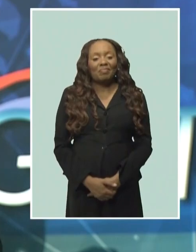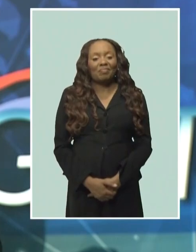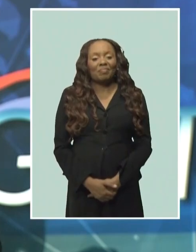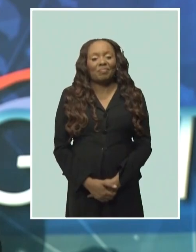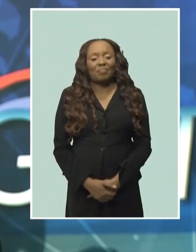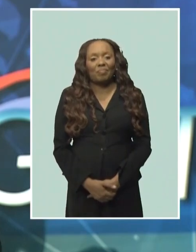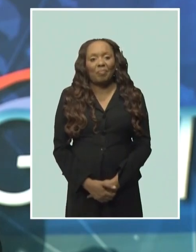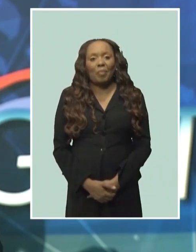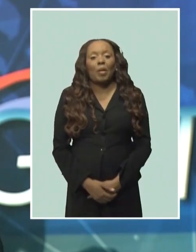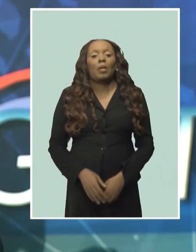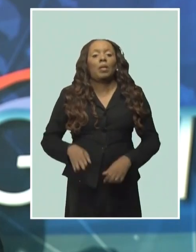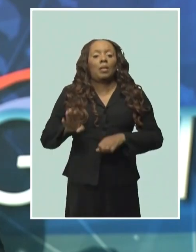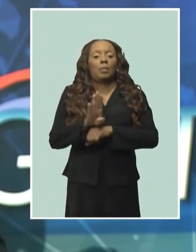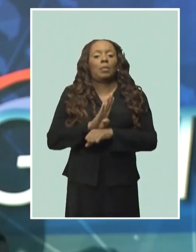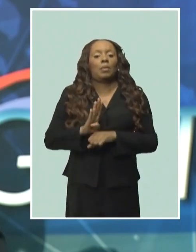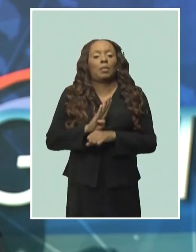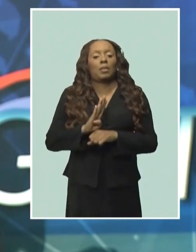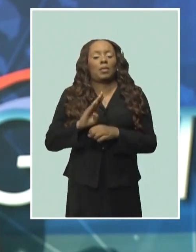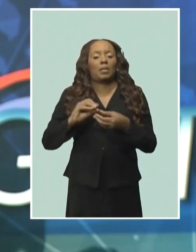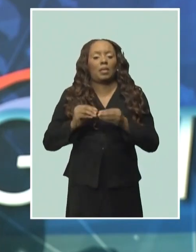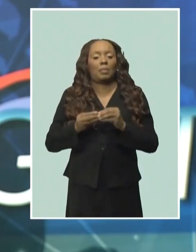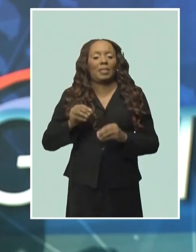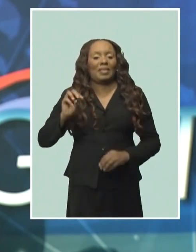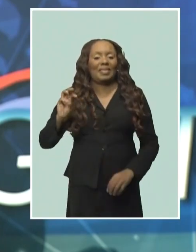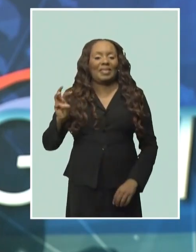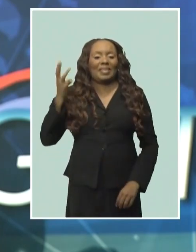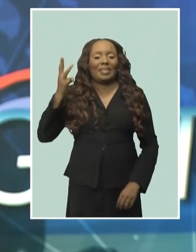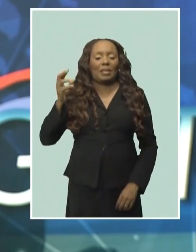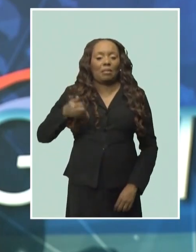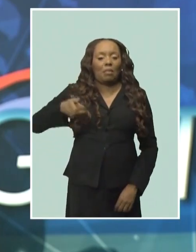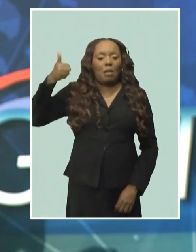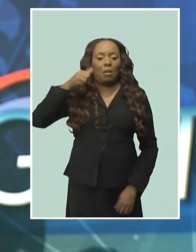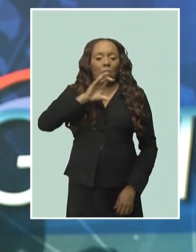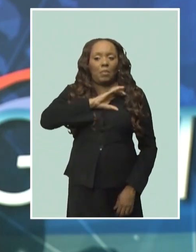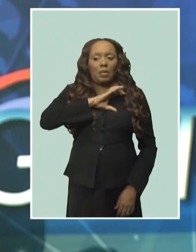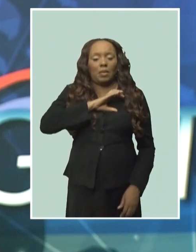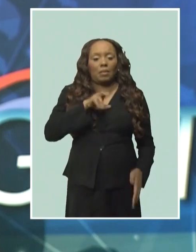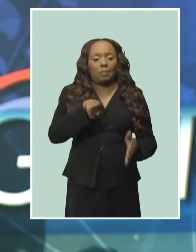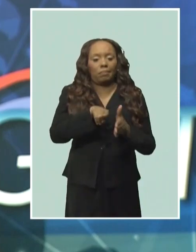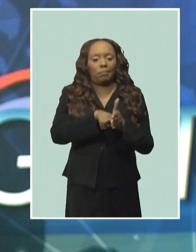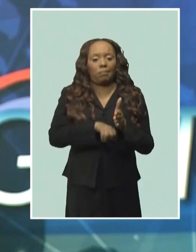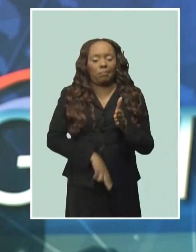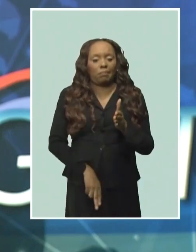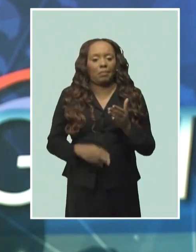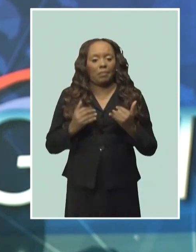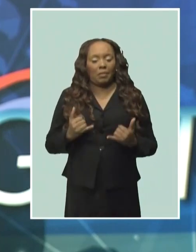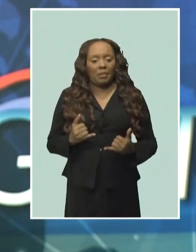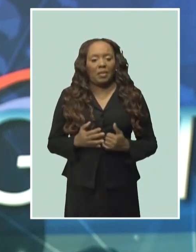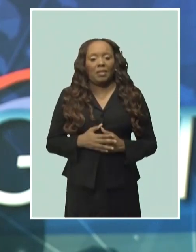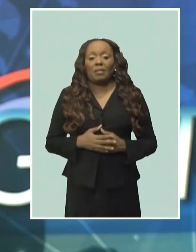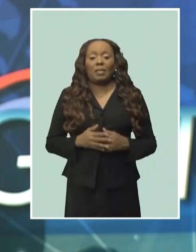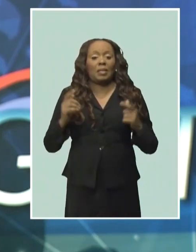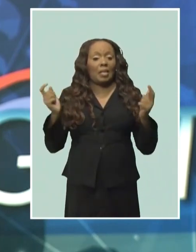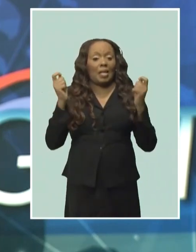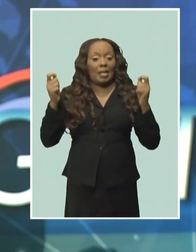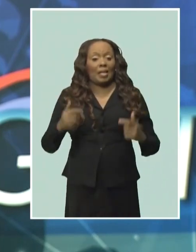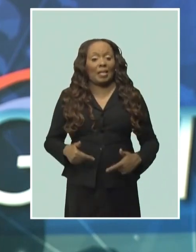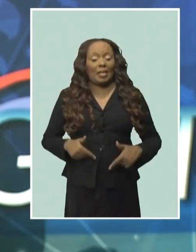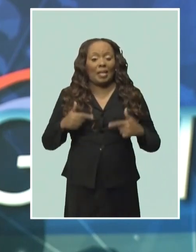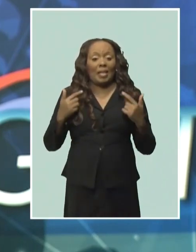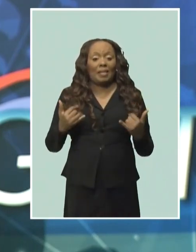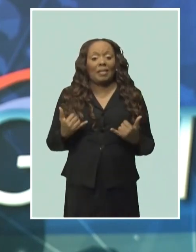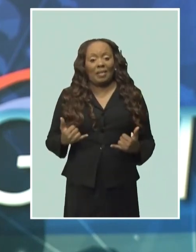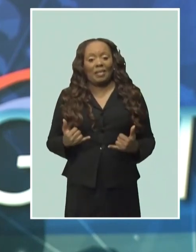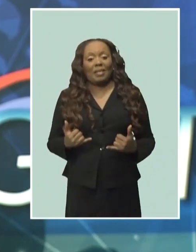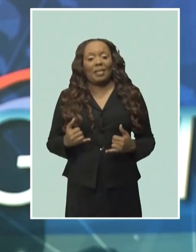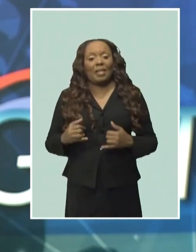6th Commissioner of Police since independence, Grantley Watson, has been laid to rest. His life and legacy were celebrated in a service of